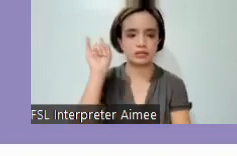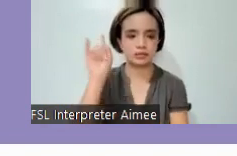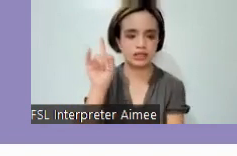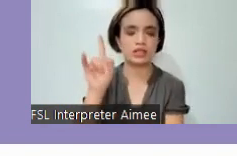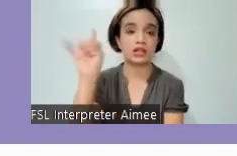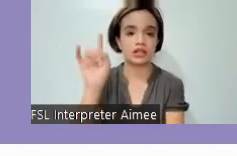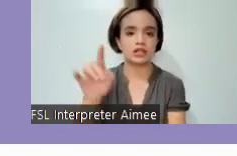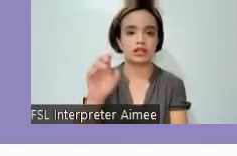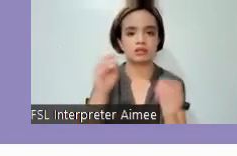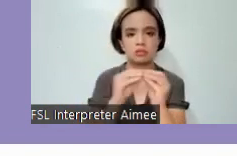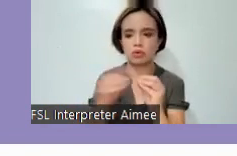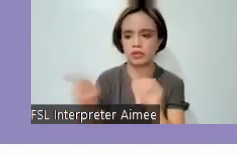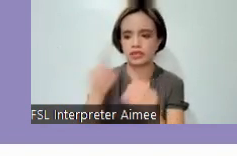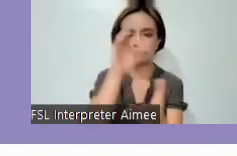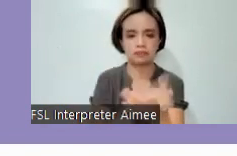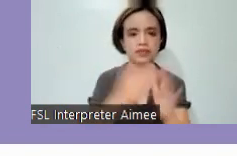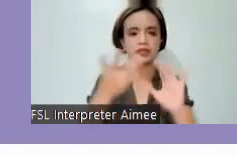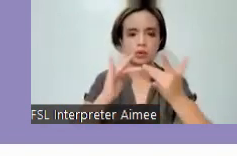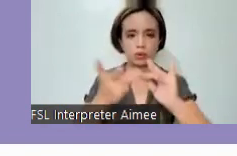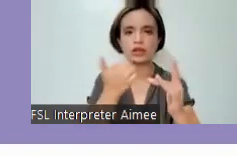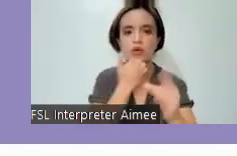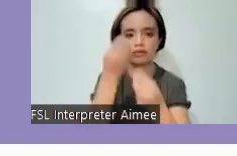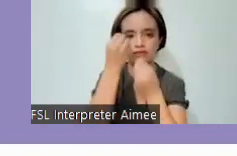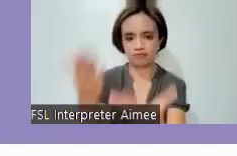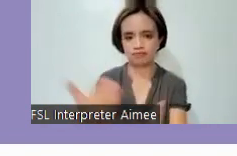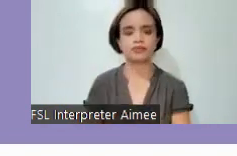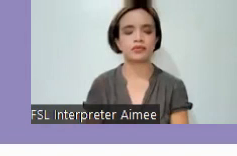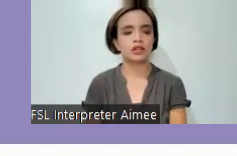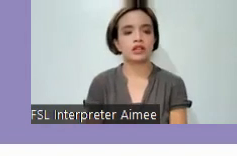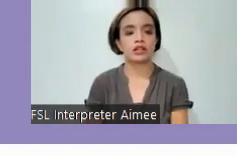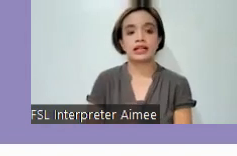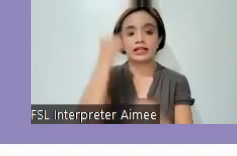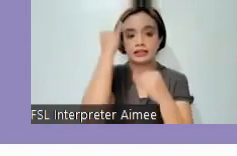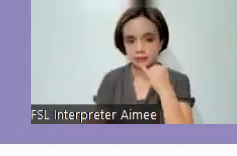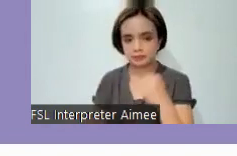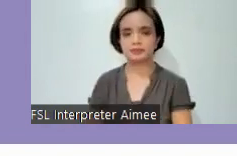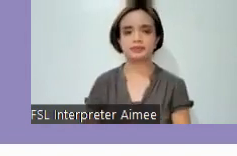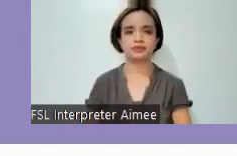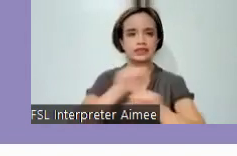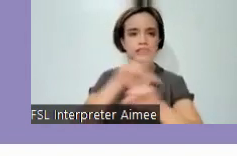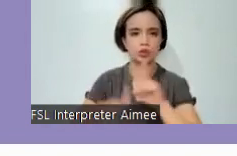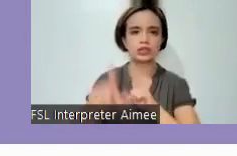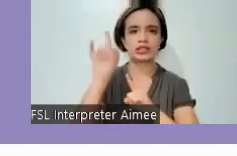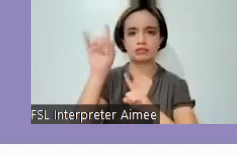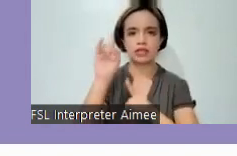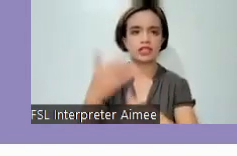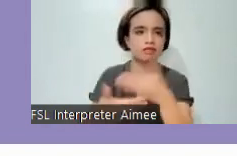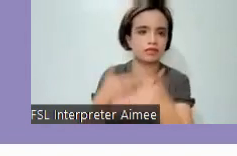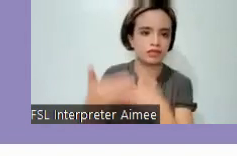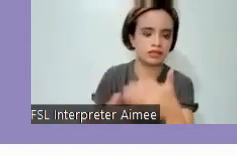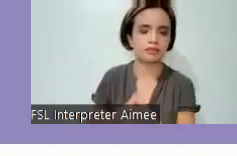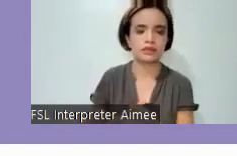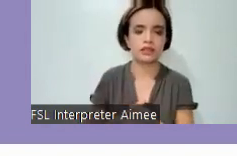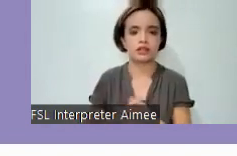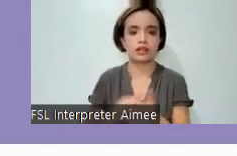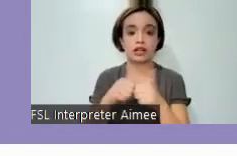or she will believe online disinformation. Lastly, social media algorithm